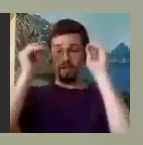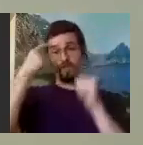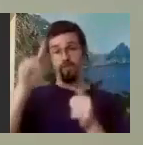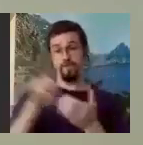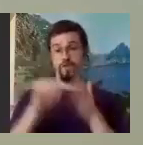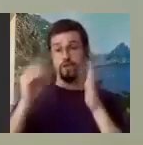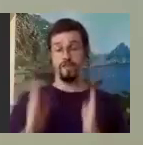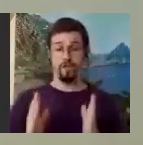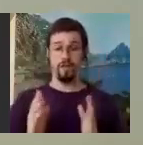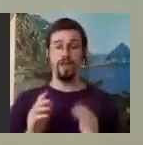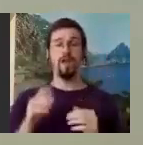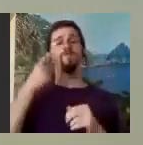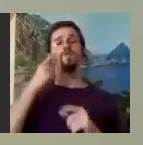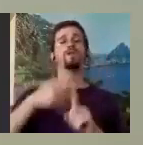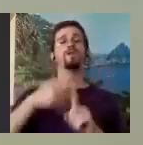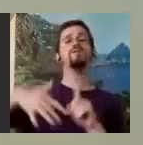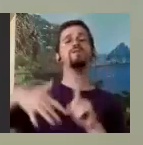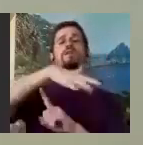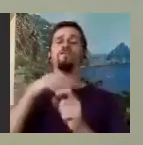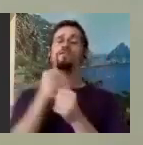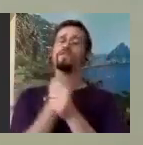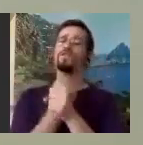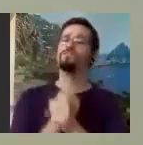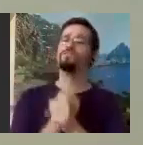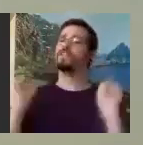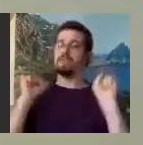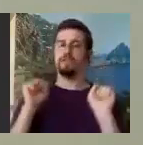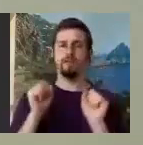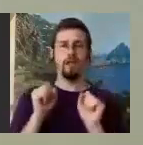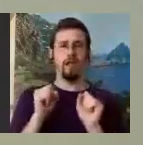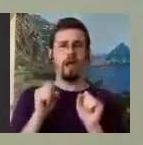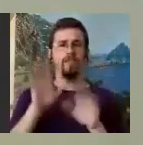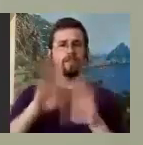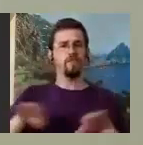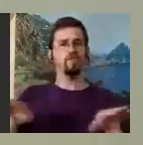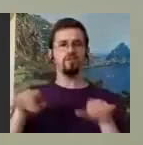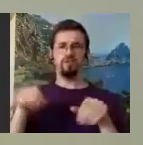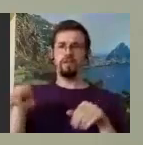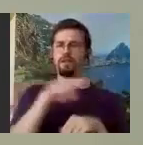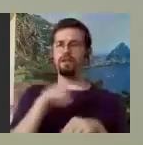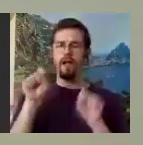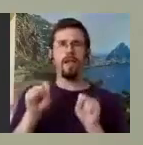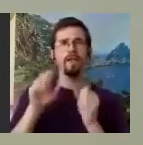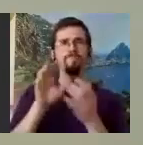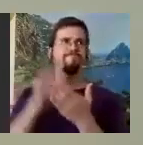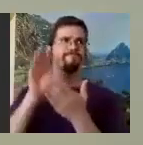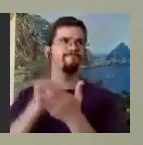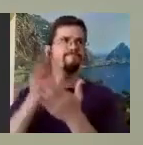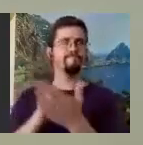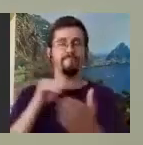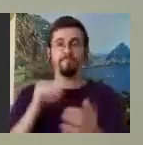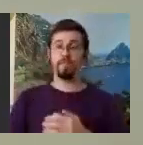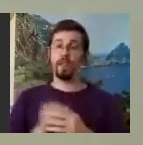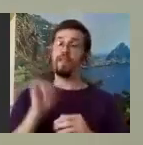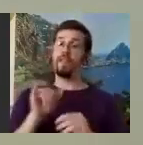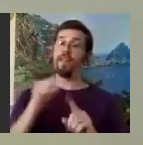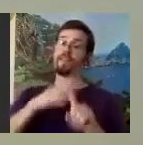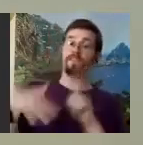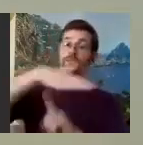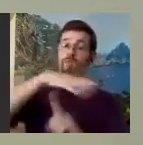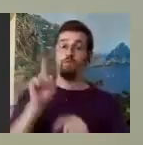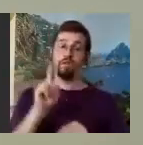science, history, and other languages. They work very hard to collaborate with each other to provide the best education